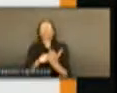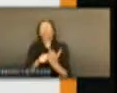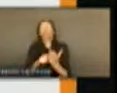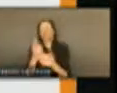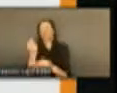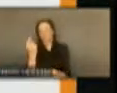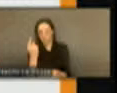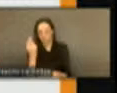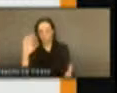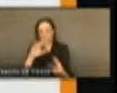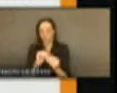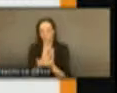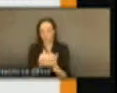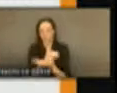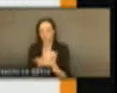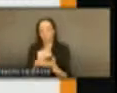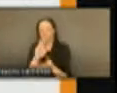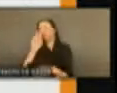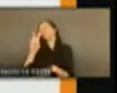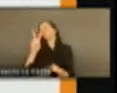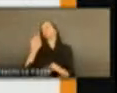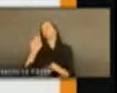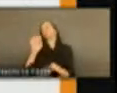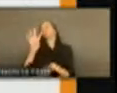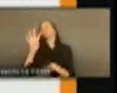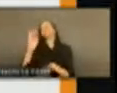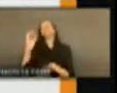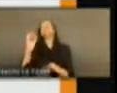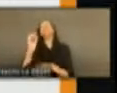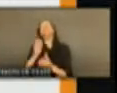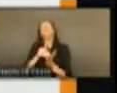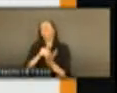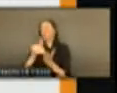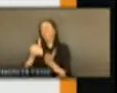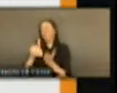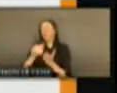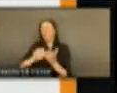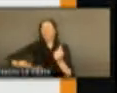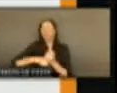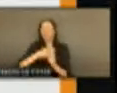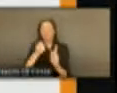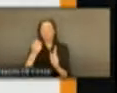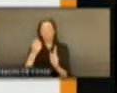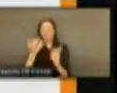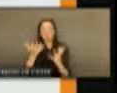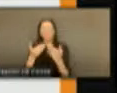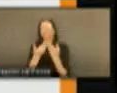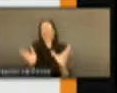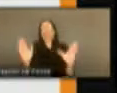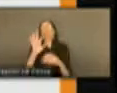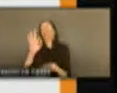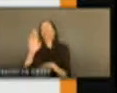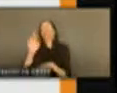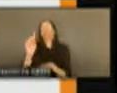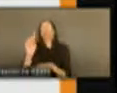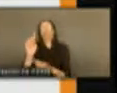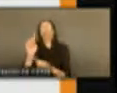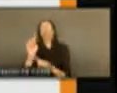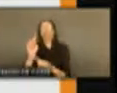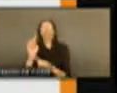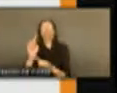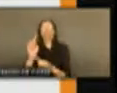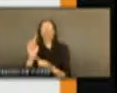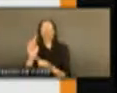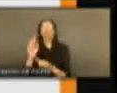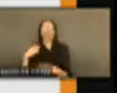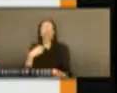$2.240 billion is supported by the general fund. The general fund is what we refer to as the accounting